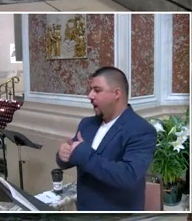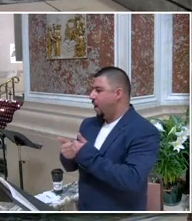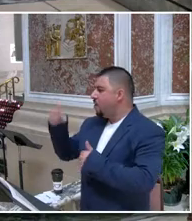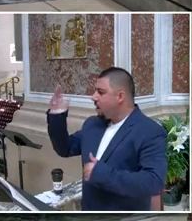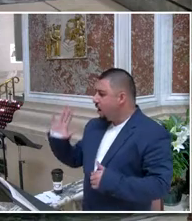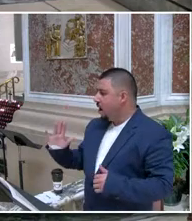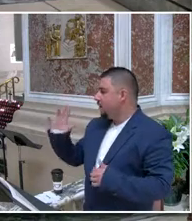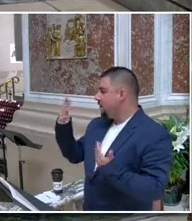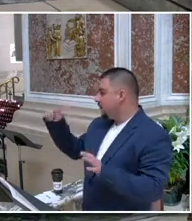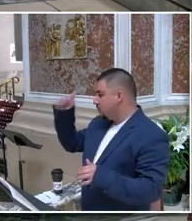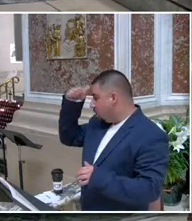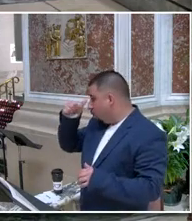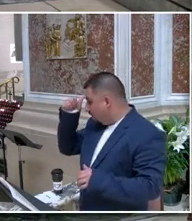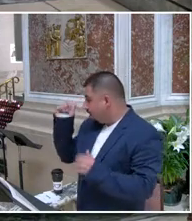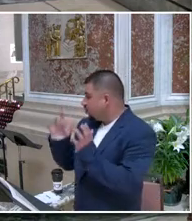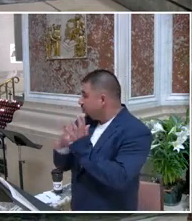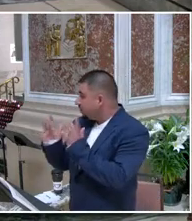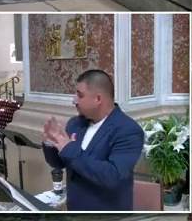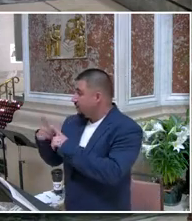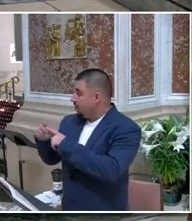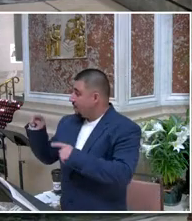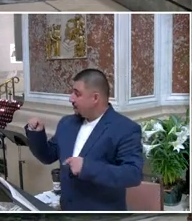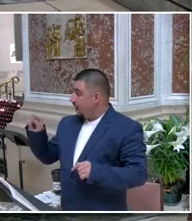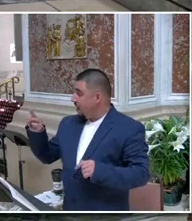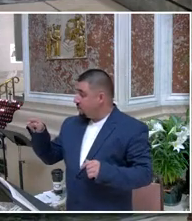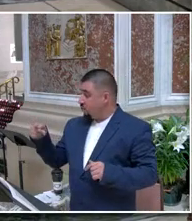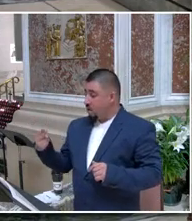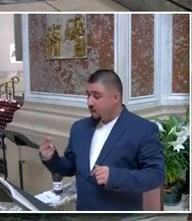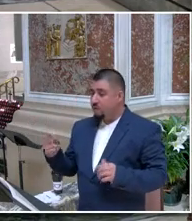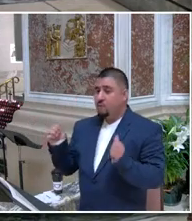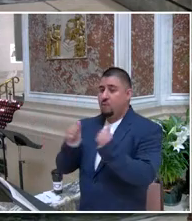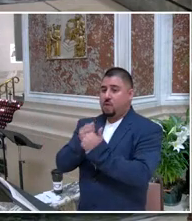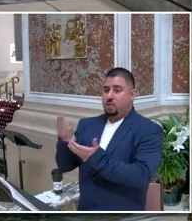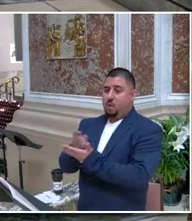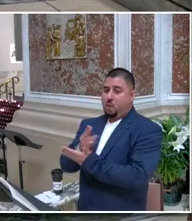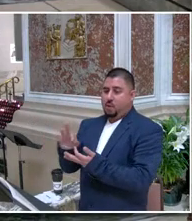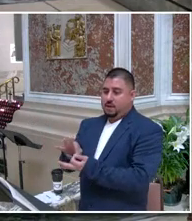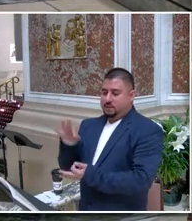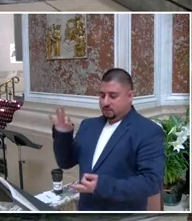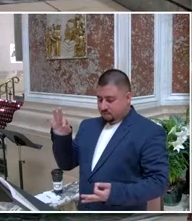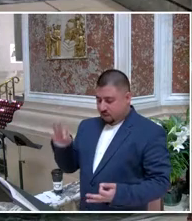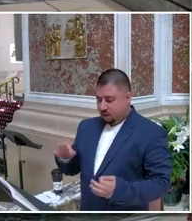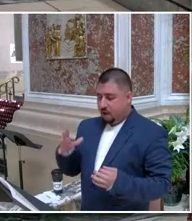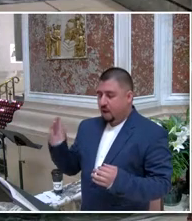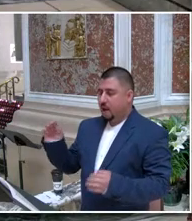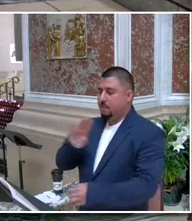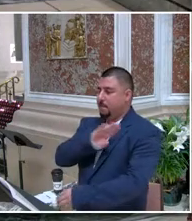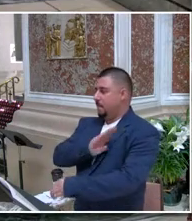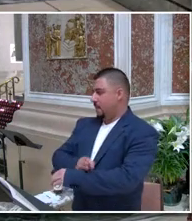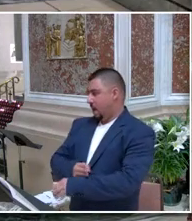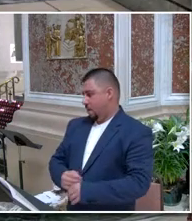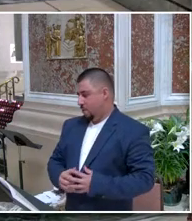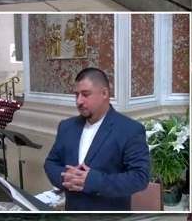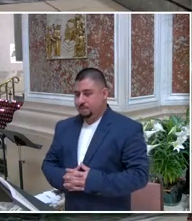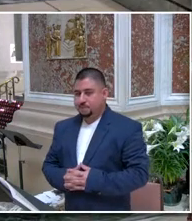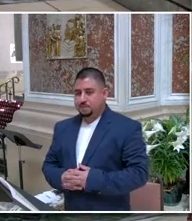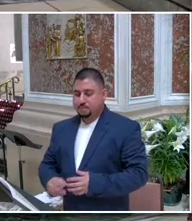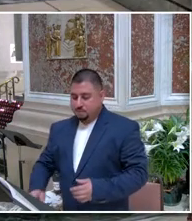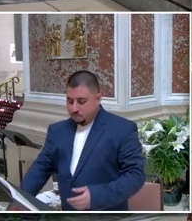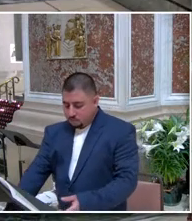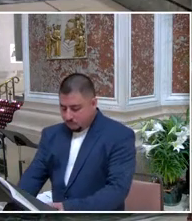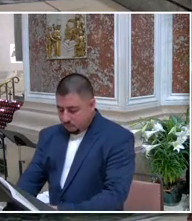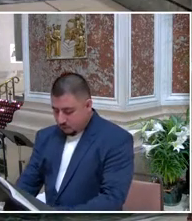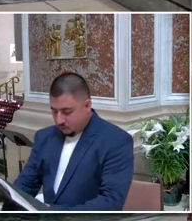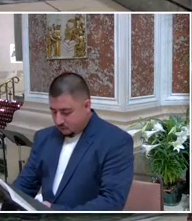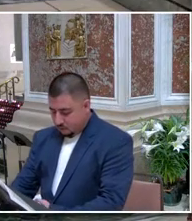God anointed Jesus of Nazareth with the Holy Spirit and power. He